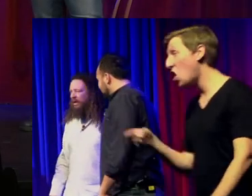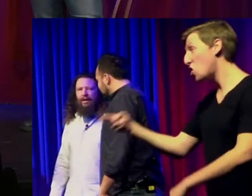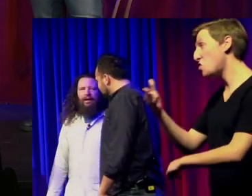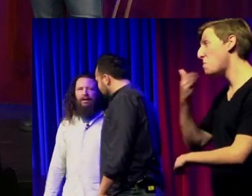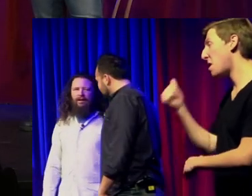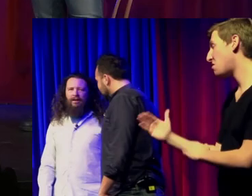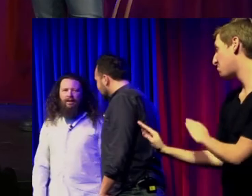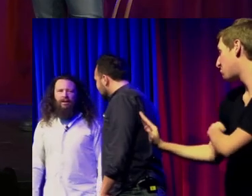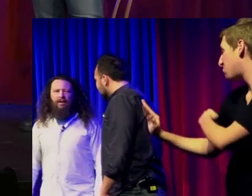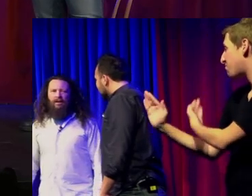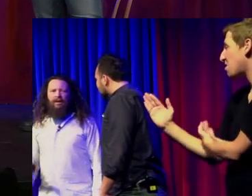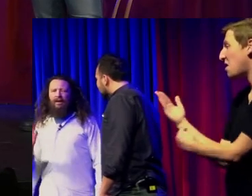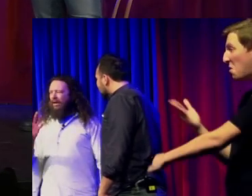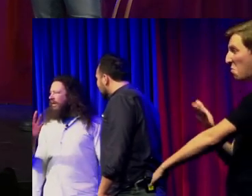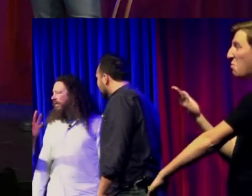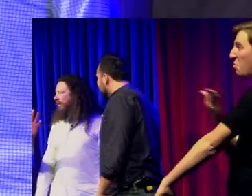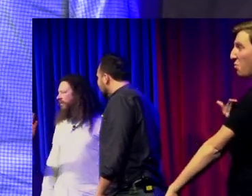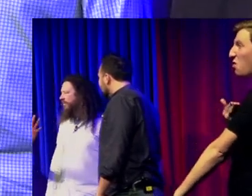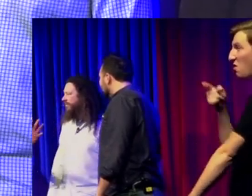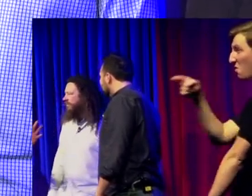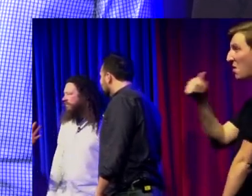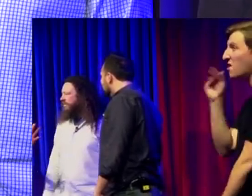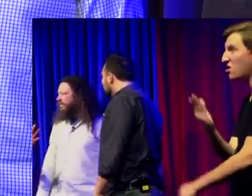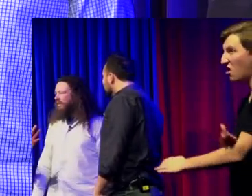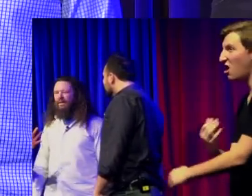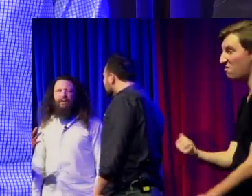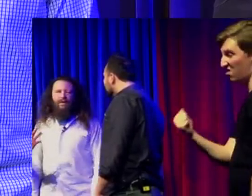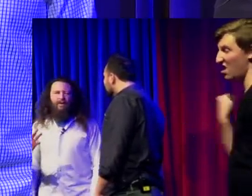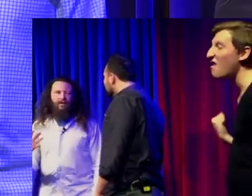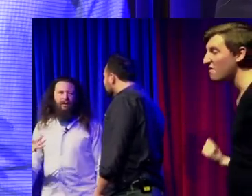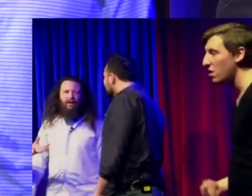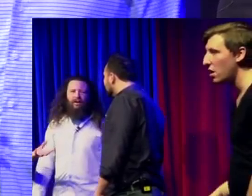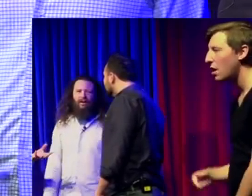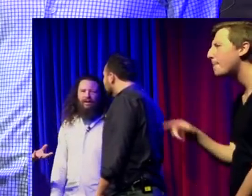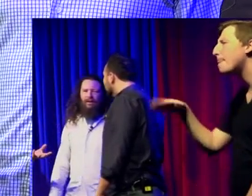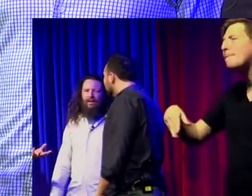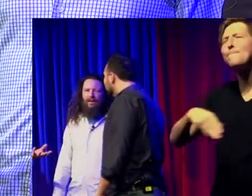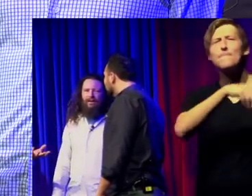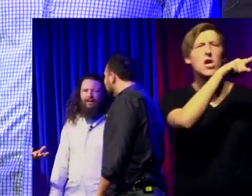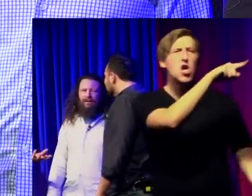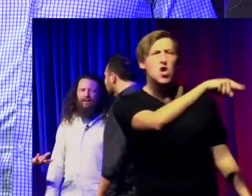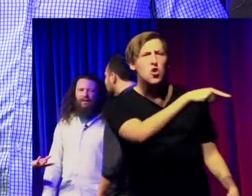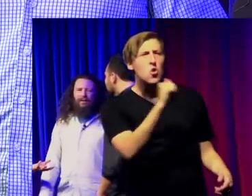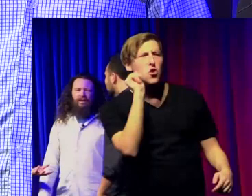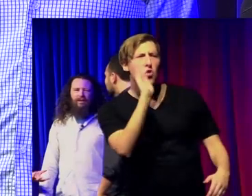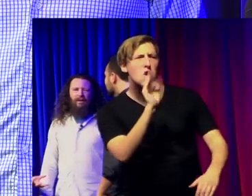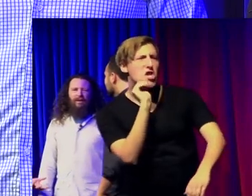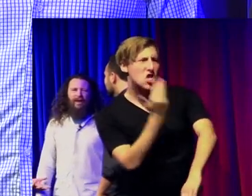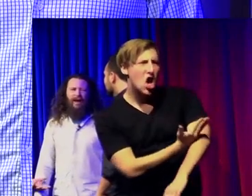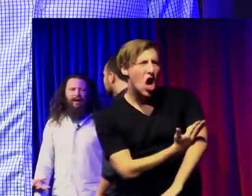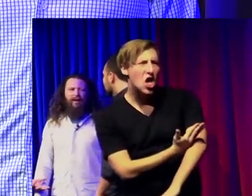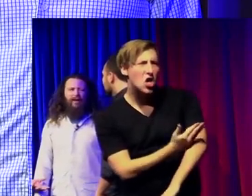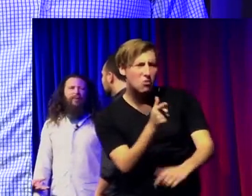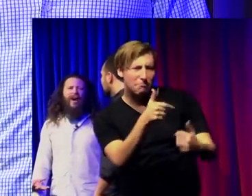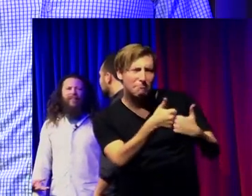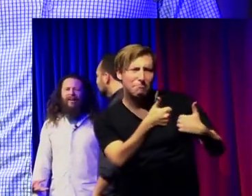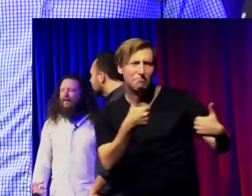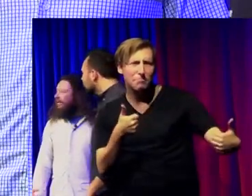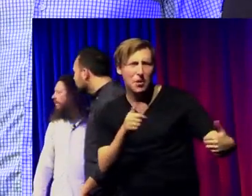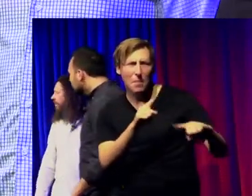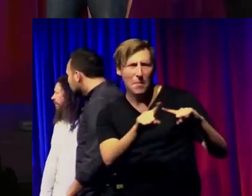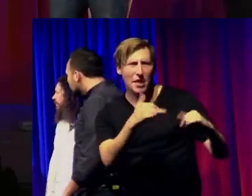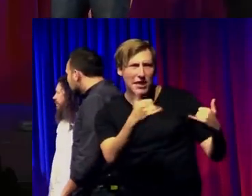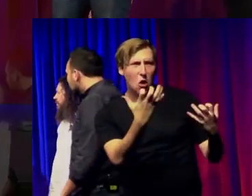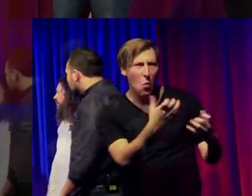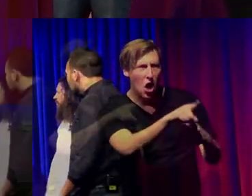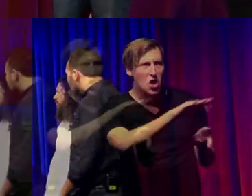gal. Look, I'm sorry. I know you're estranged from your daughter, but you really think that you just want her to die? Yeah. How much Come money on. Is